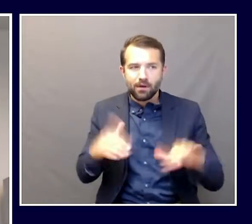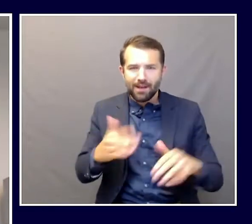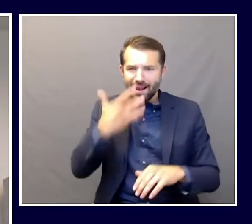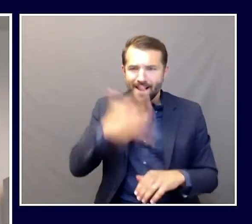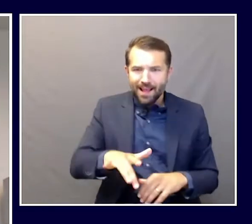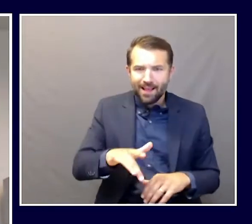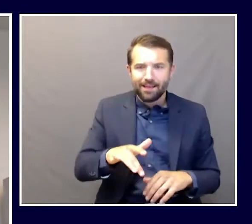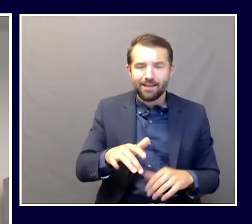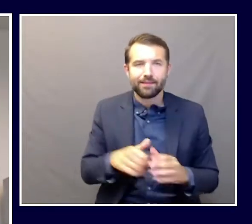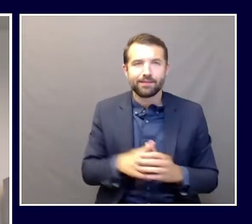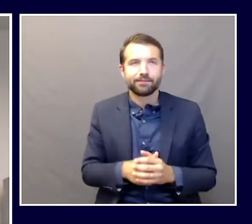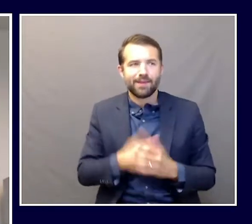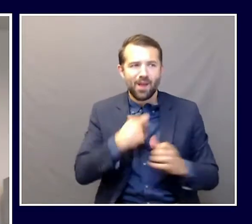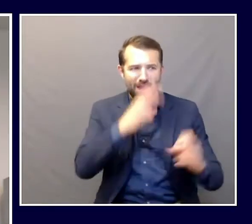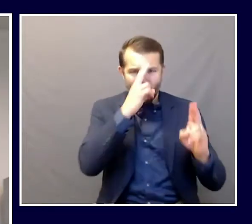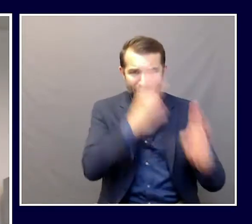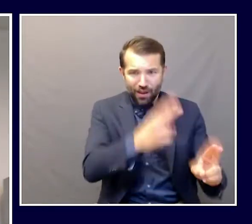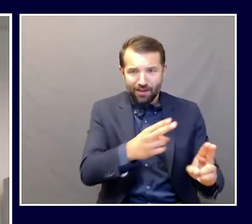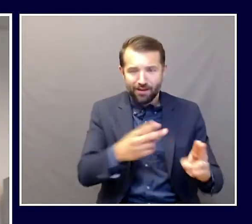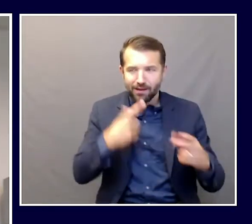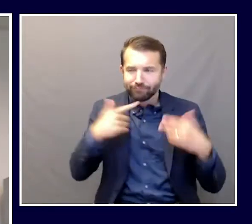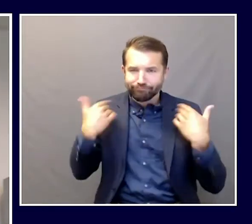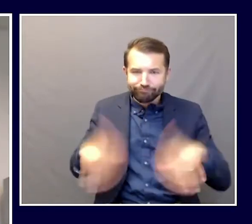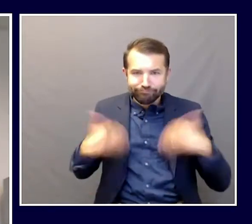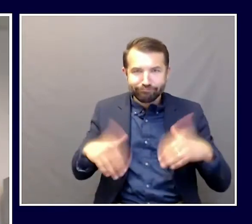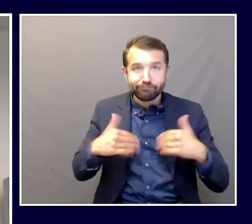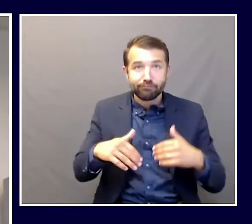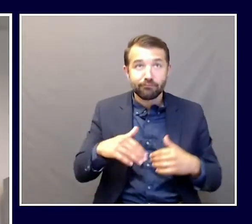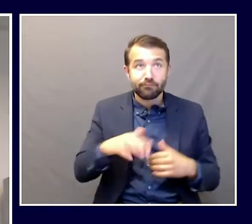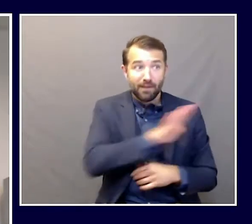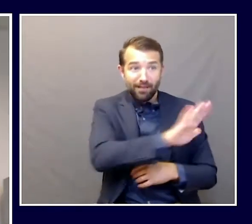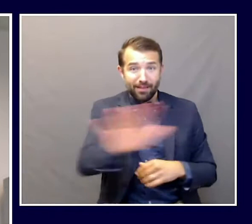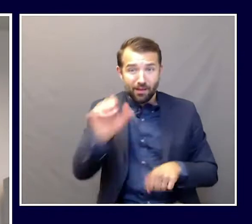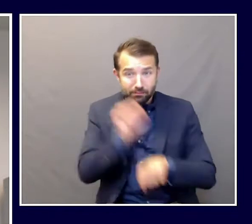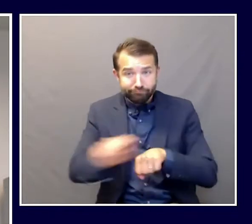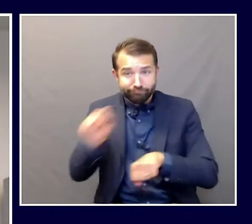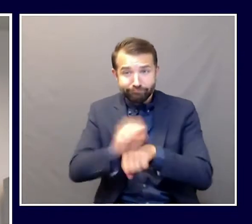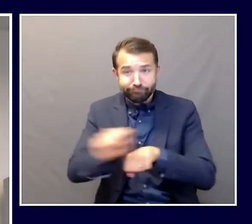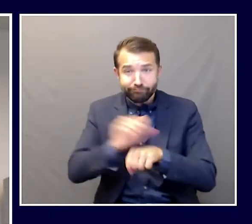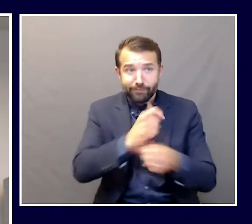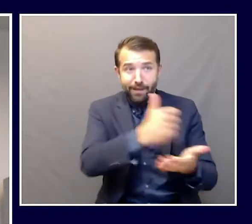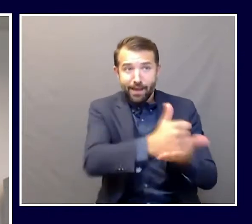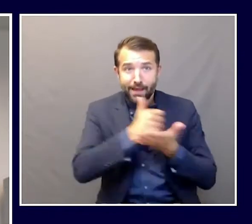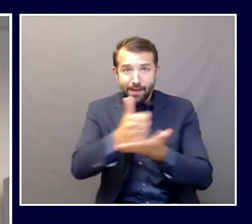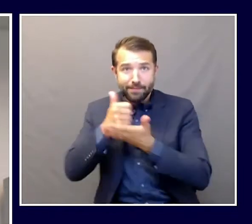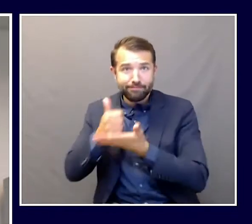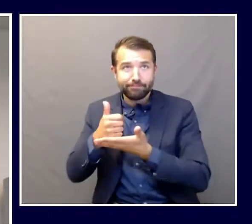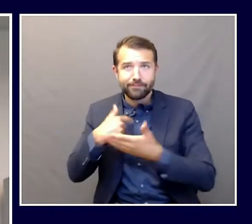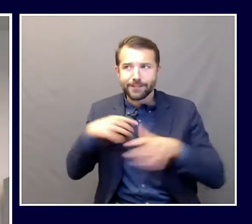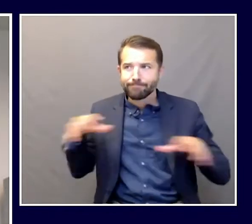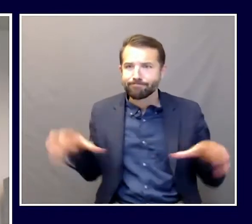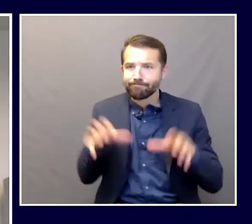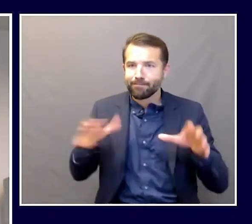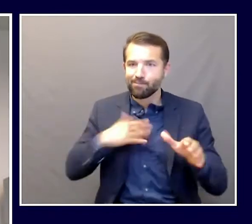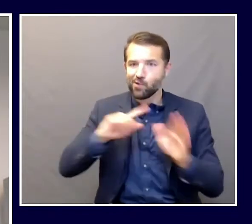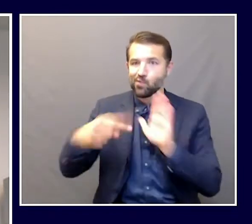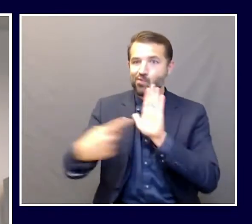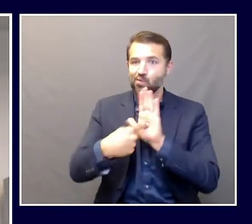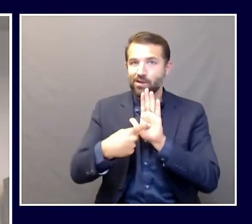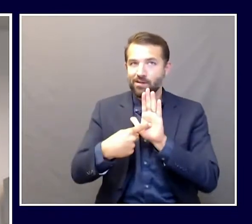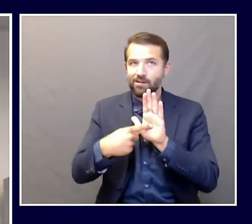their shoulders. And because of the work that they do and have done day in and day out,